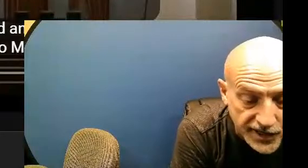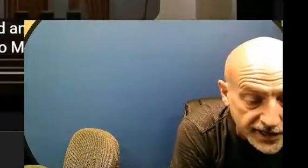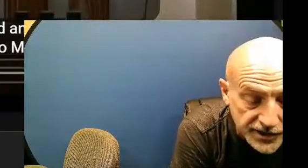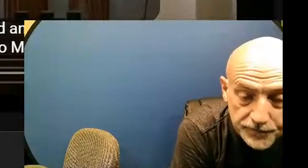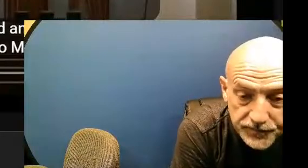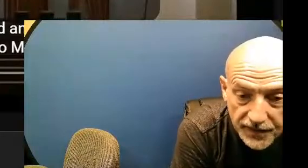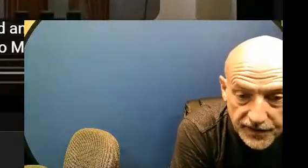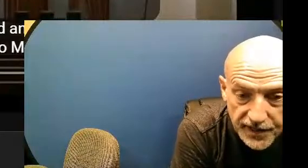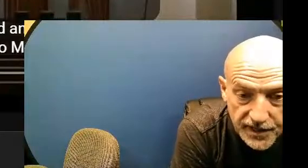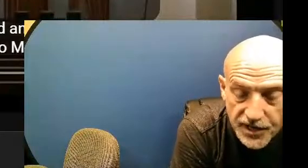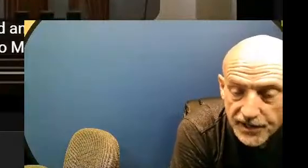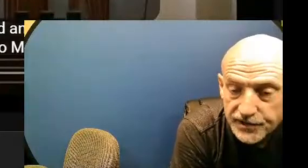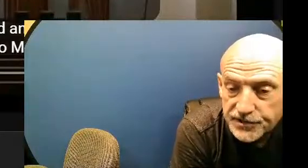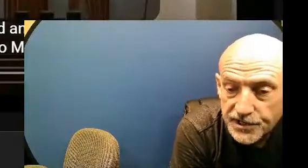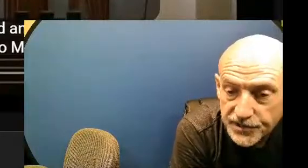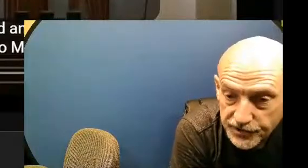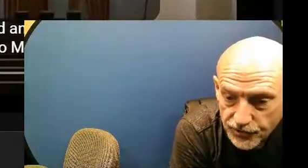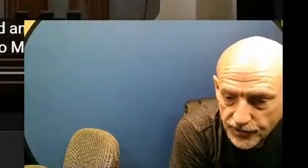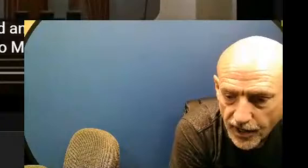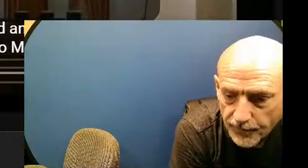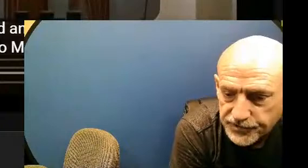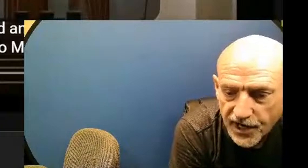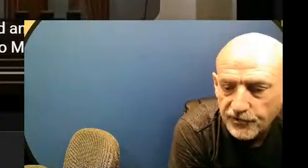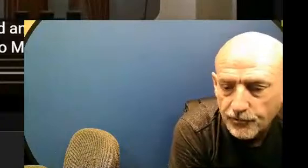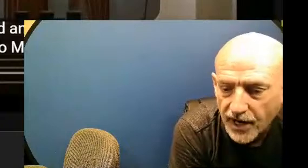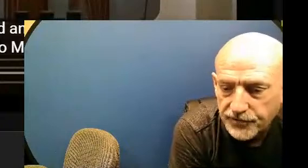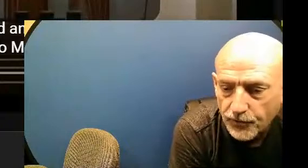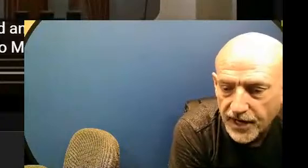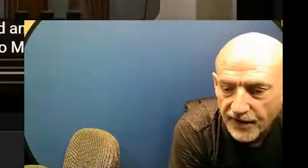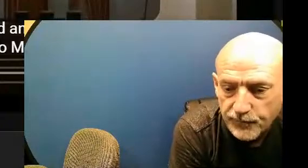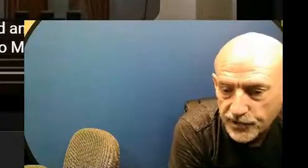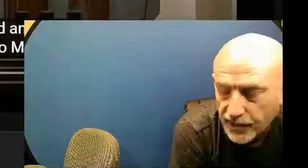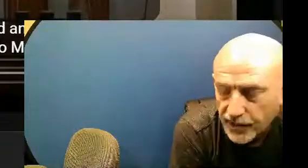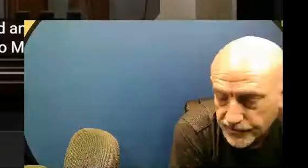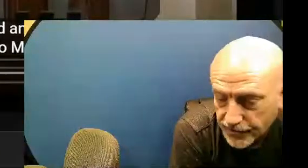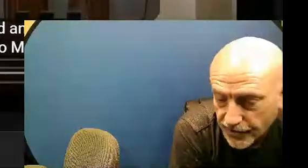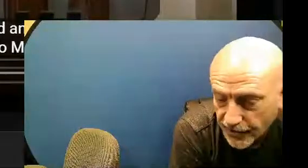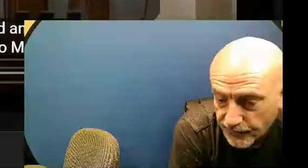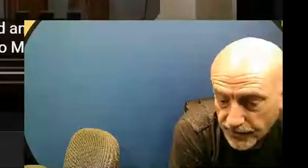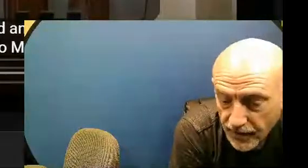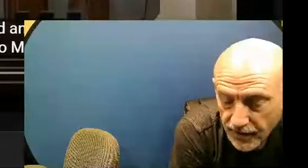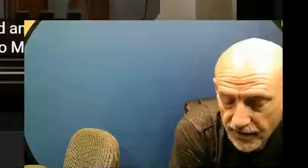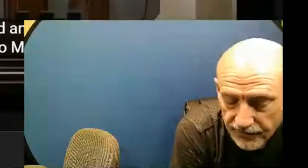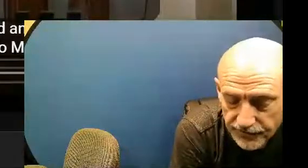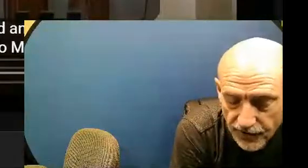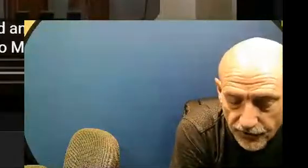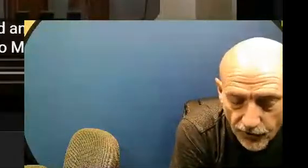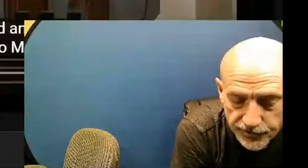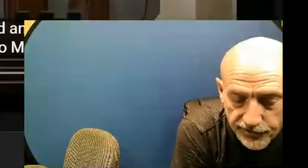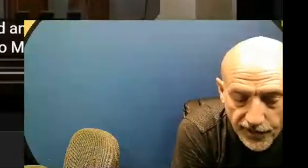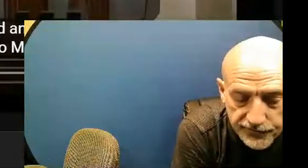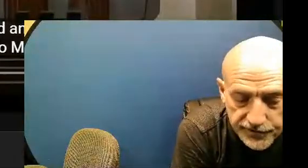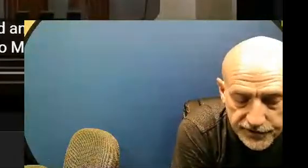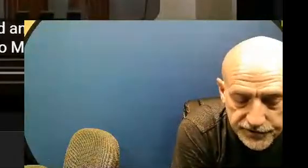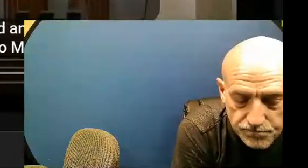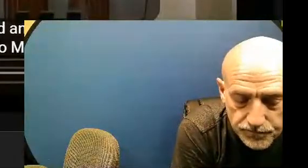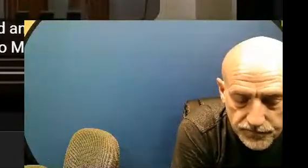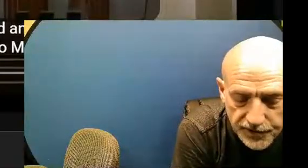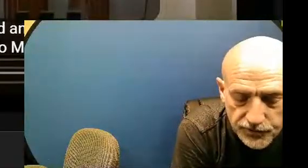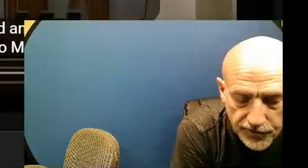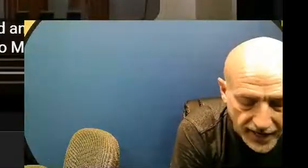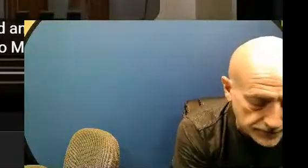clearly says that it is not intended to encompass every right that we have protected against the government, even though the courts love to